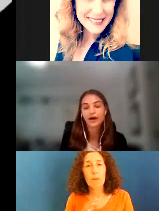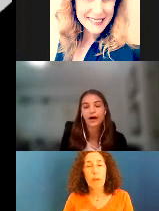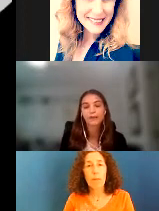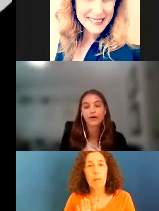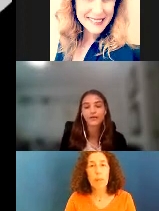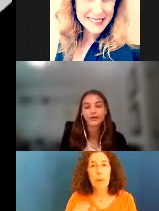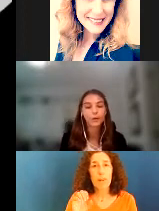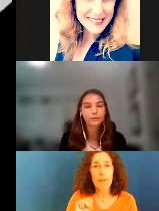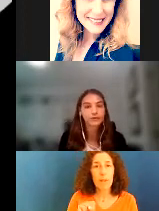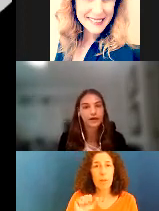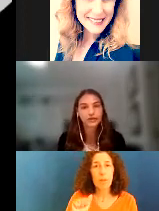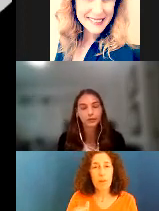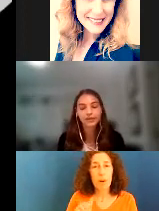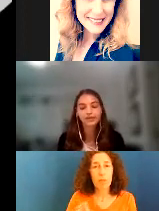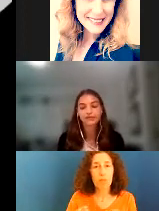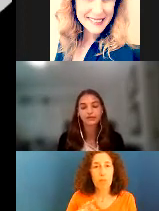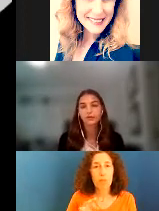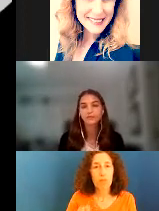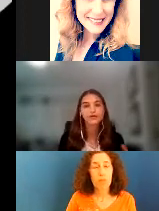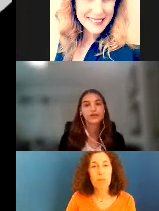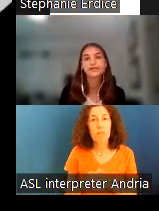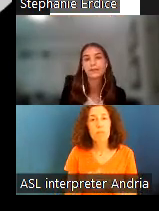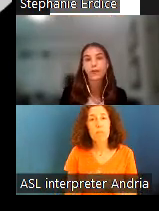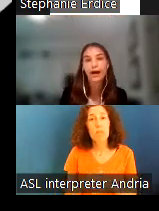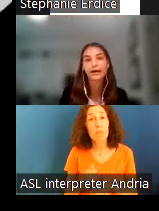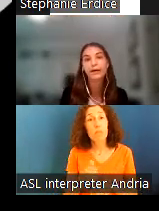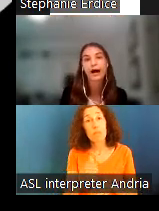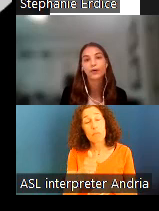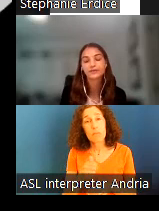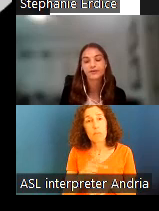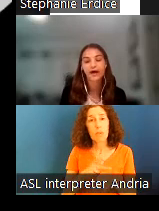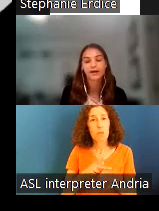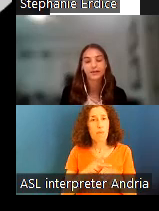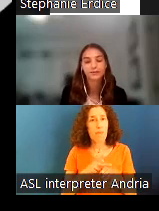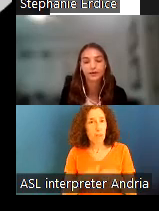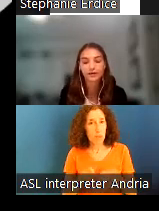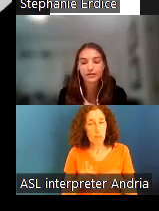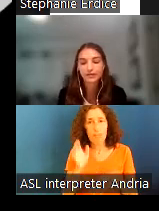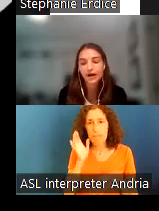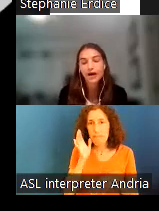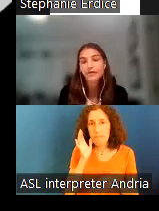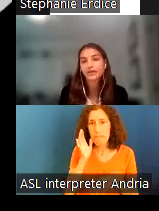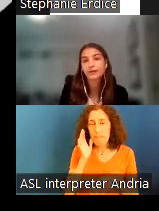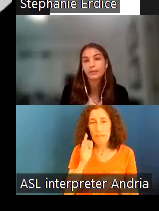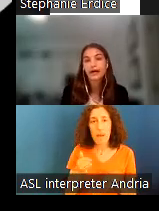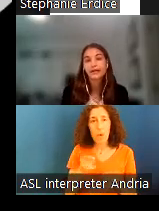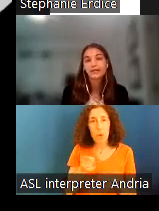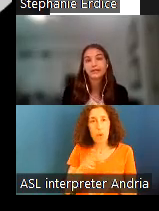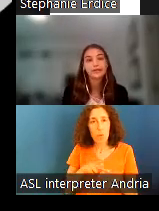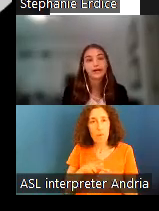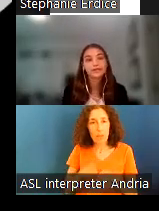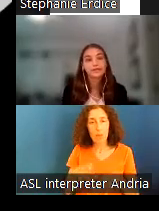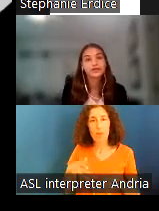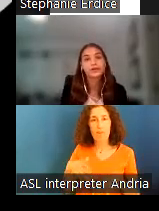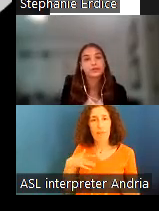describing it, the helping professional begins to feel a certain type of way about that experience. This could be